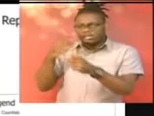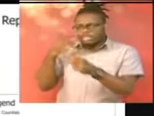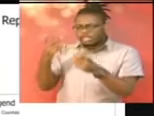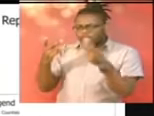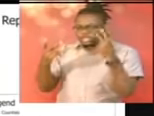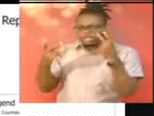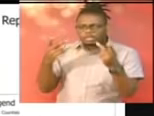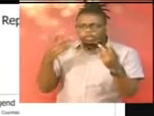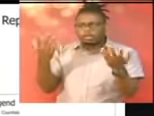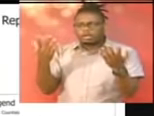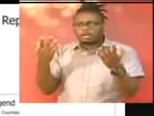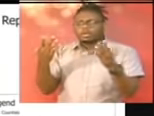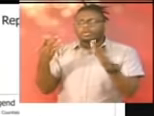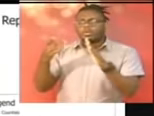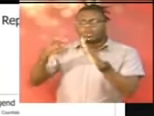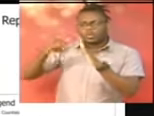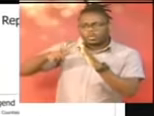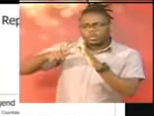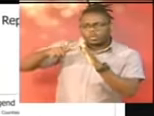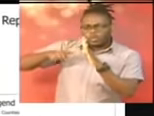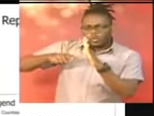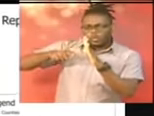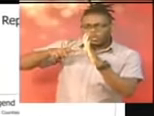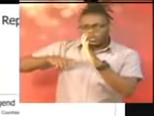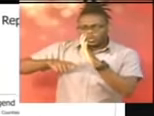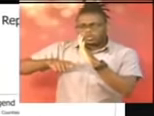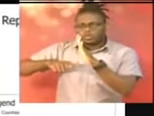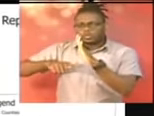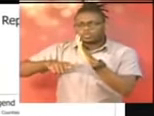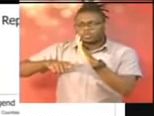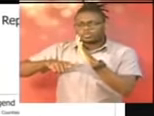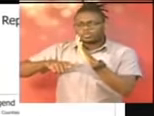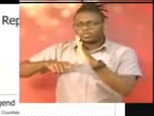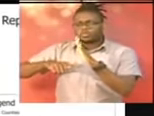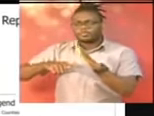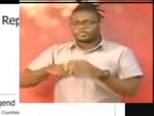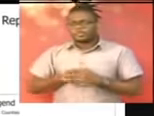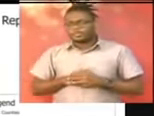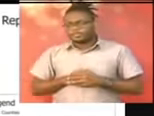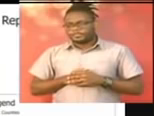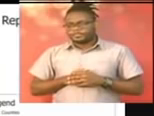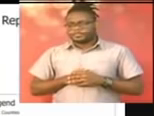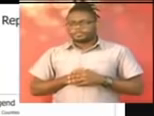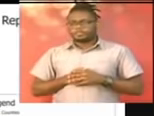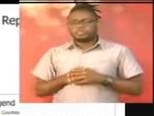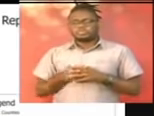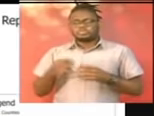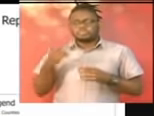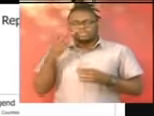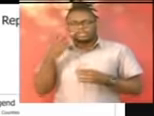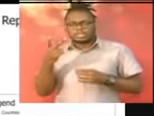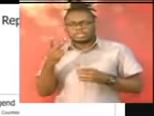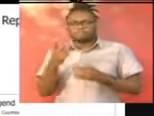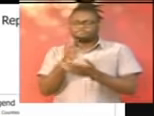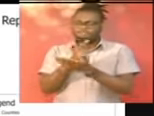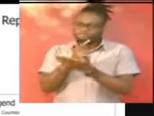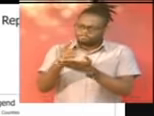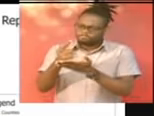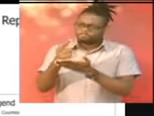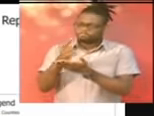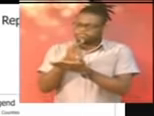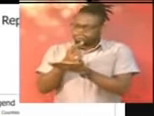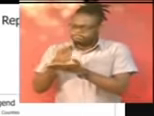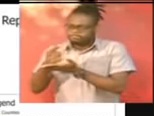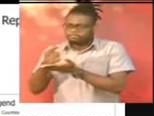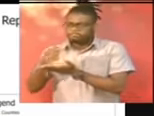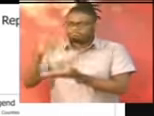have known that we are seeing the decreases for some time. We have seen it week by week as the numbers come in. What we are seeing now